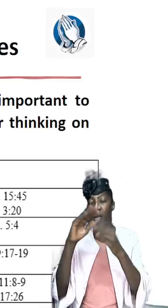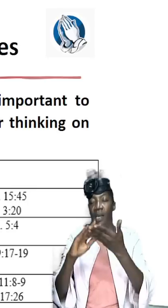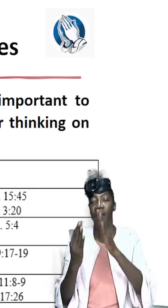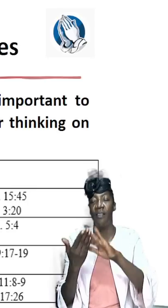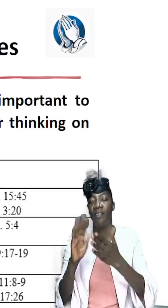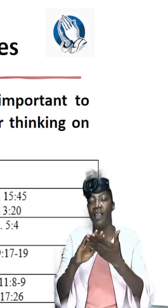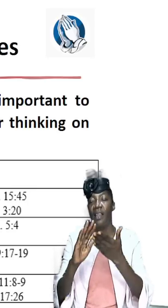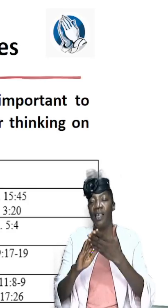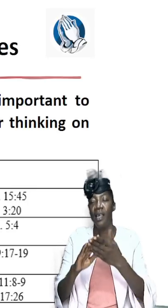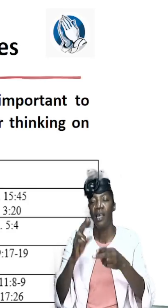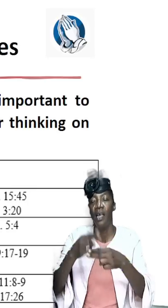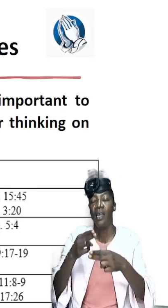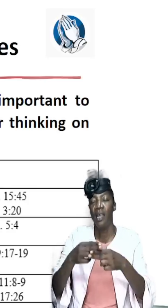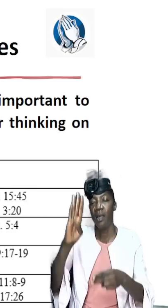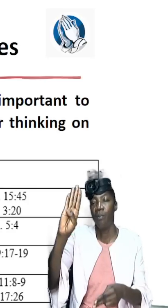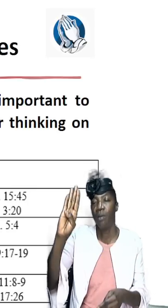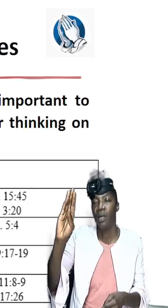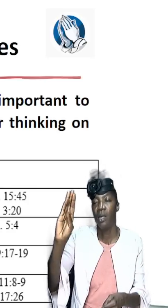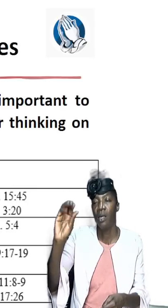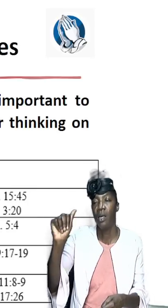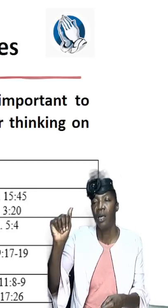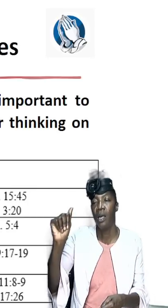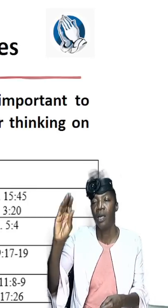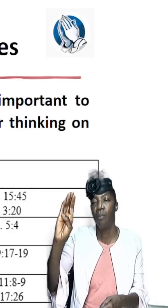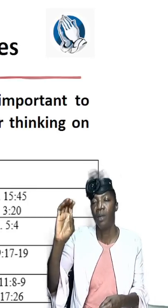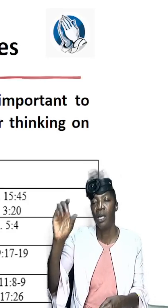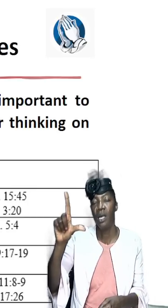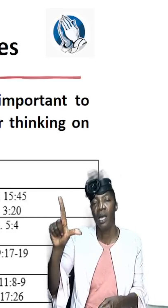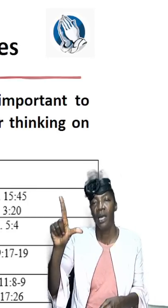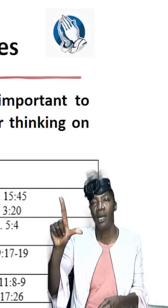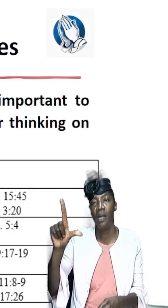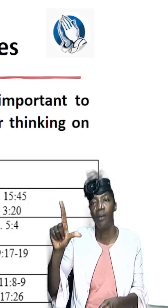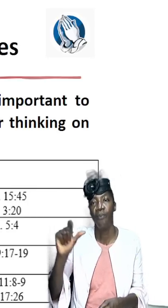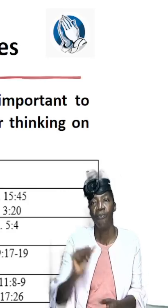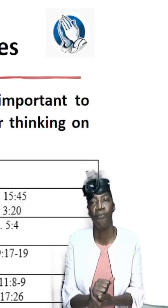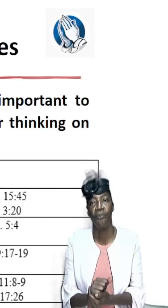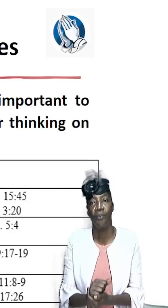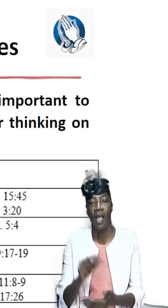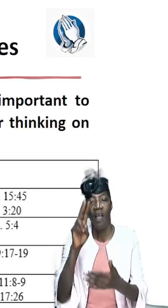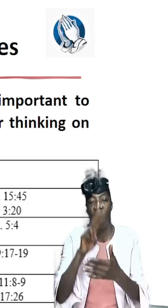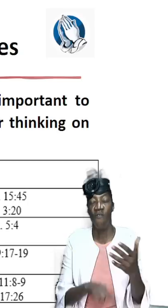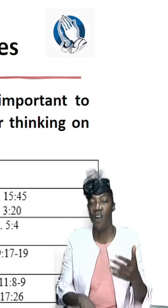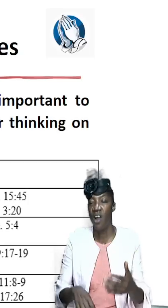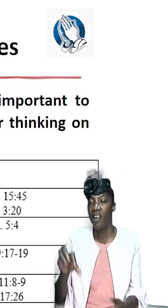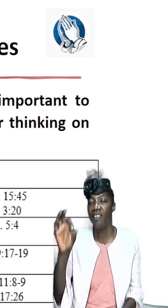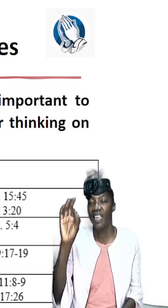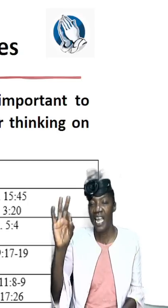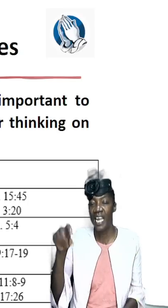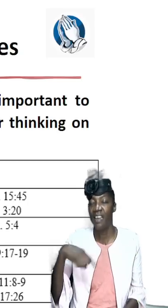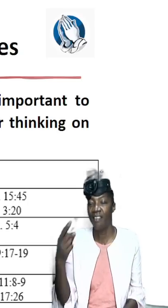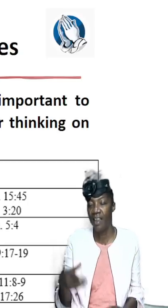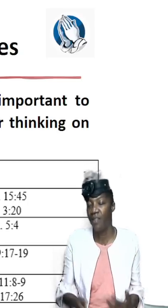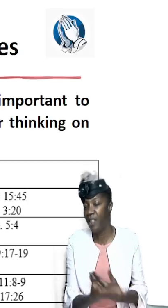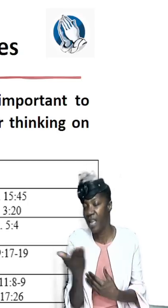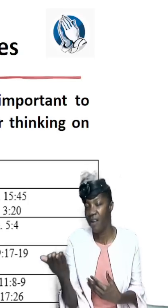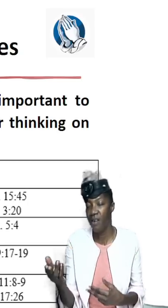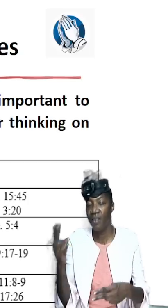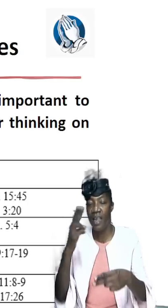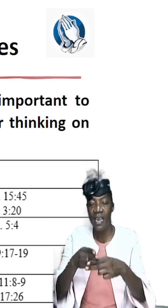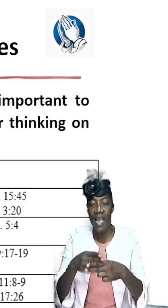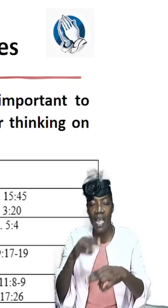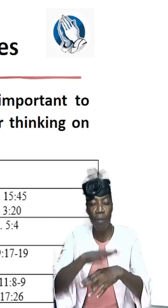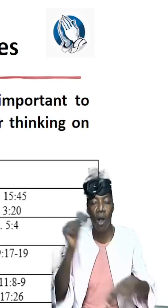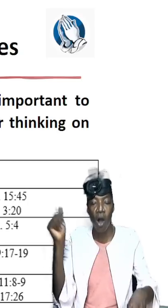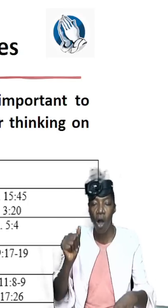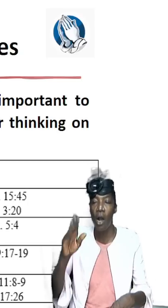Babel. Right? And we are at Genesis 11, 8 to 9. And verse 9 said, therefore is the name of it called Babel, because